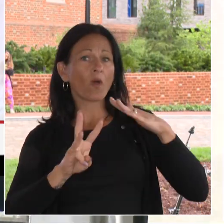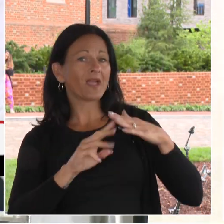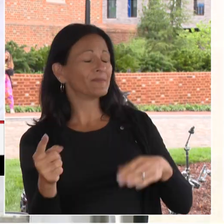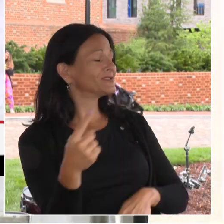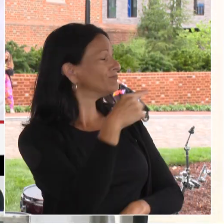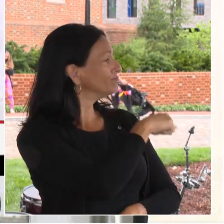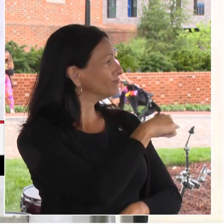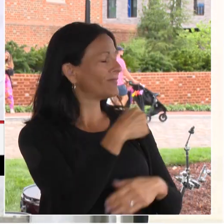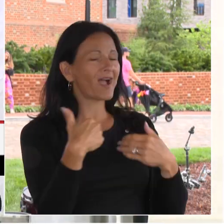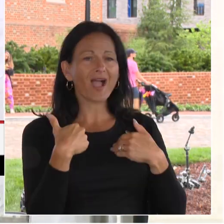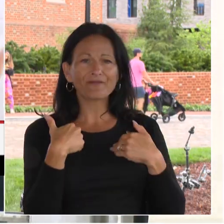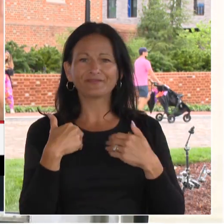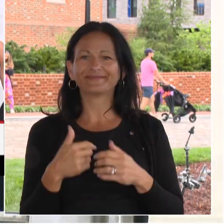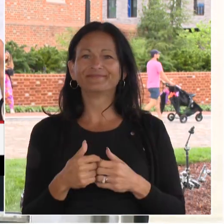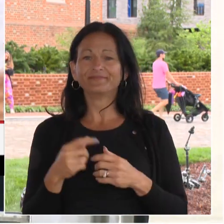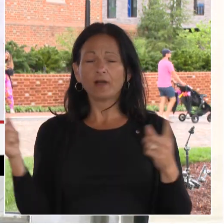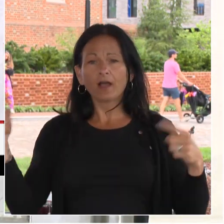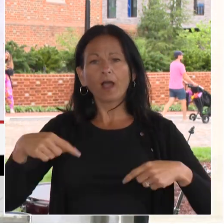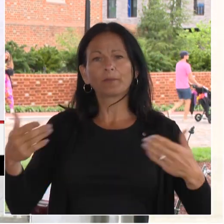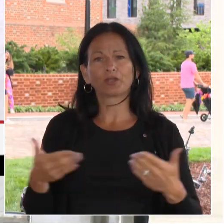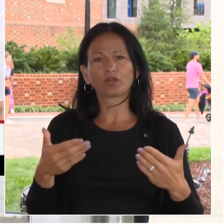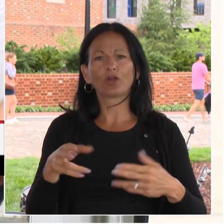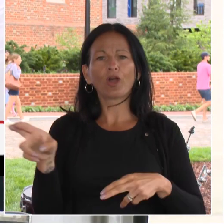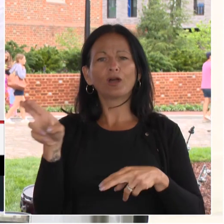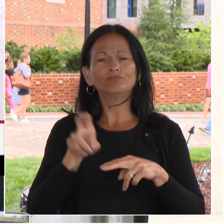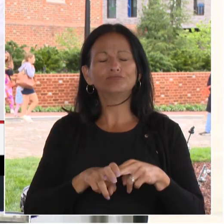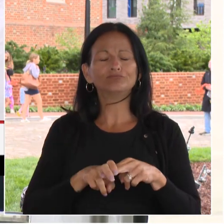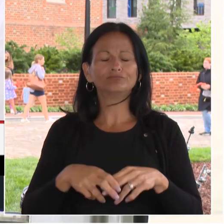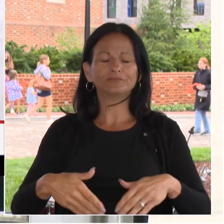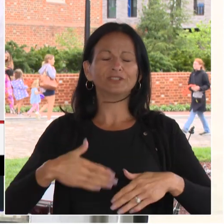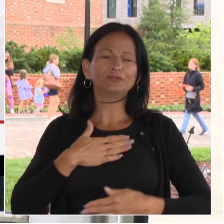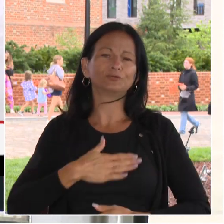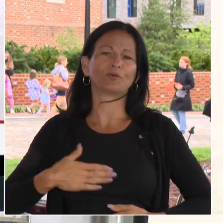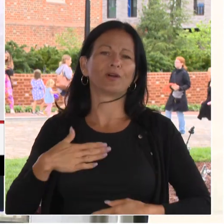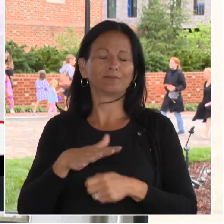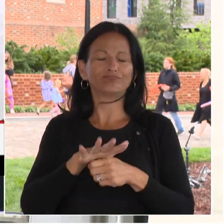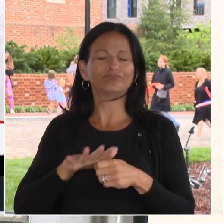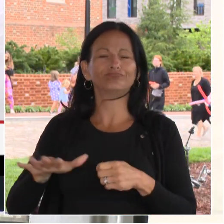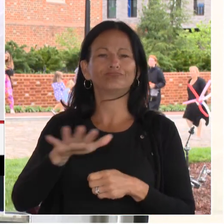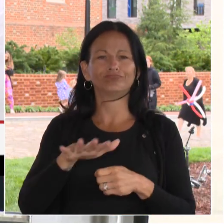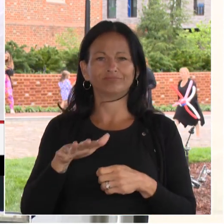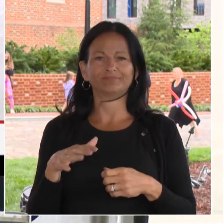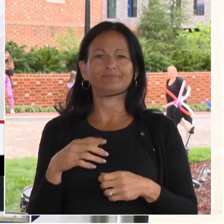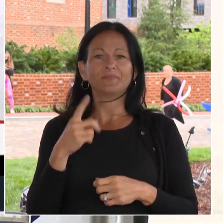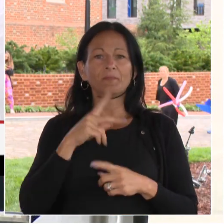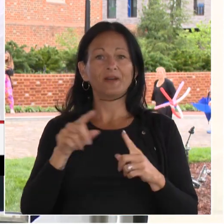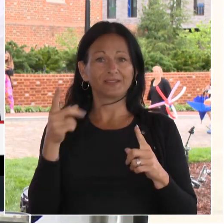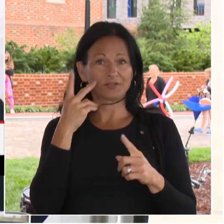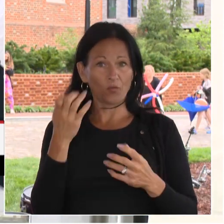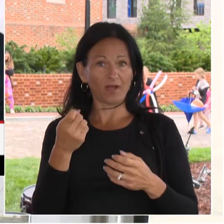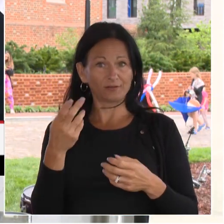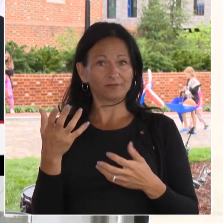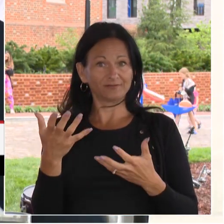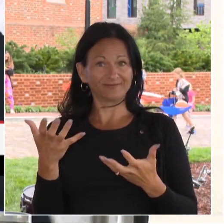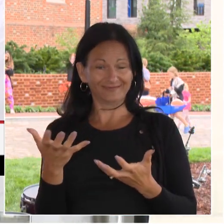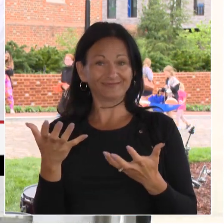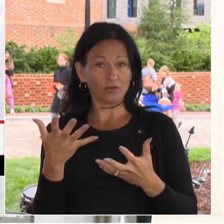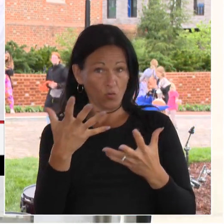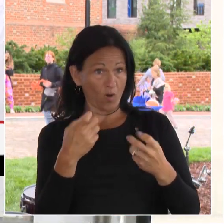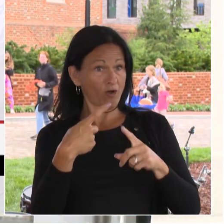here. And I would be remiss, and if you'd like to rent an apartment, we'd be okay with that too. Thank